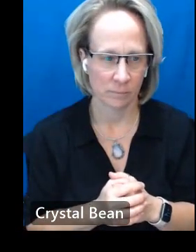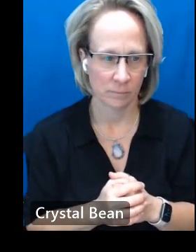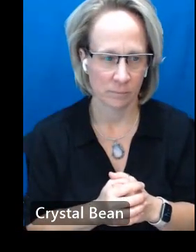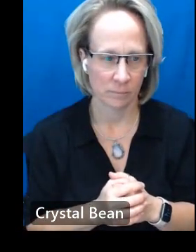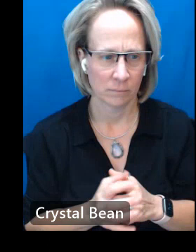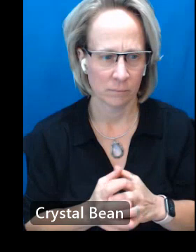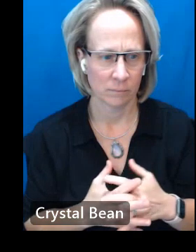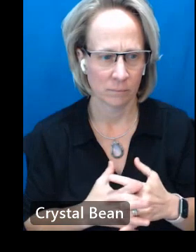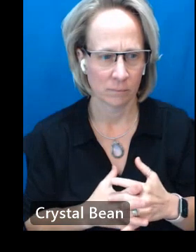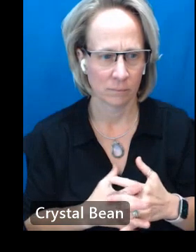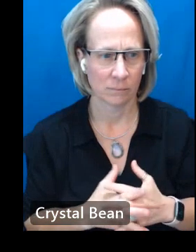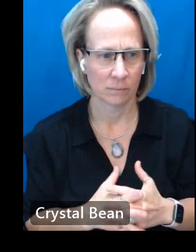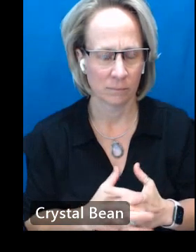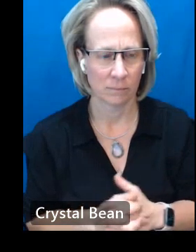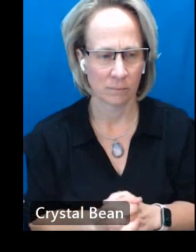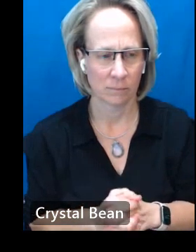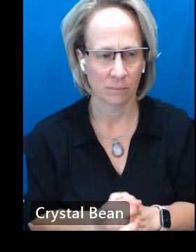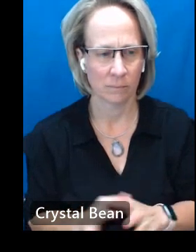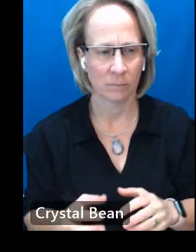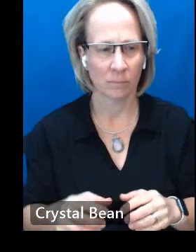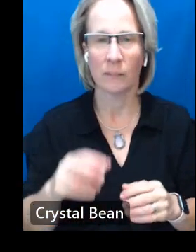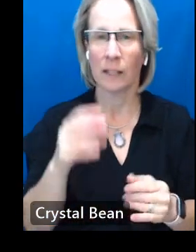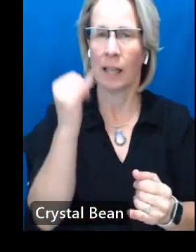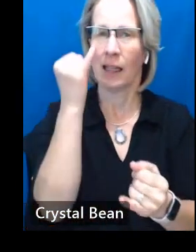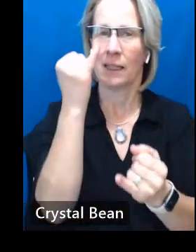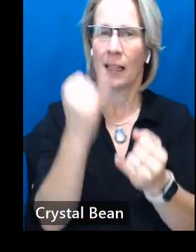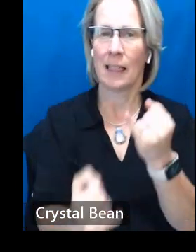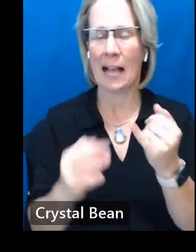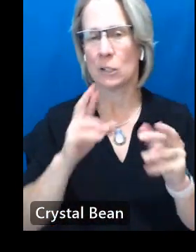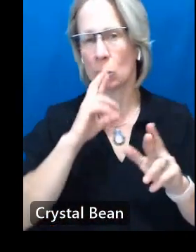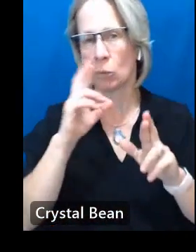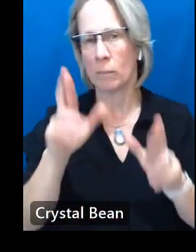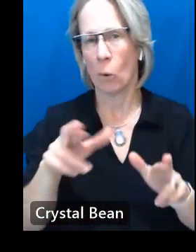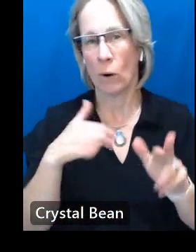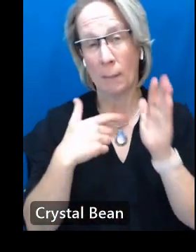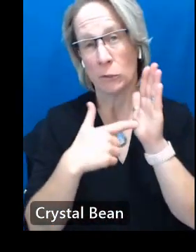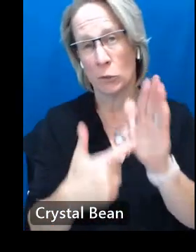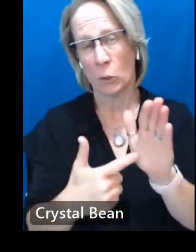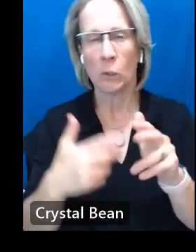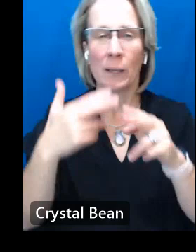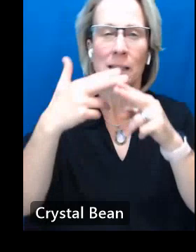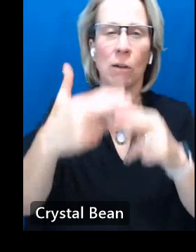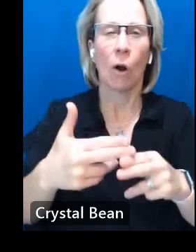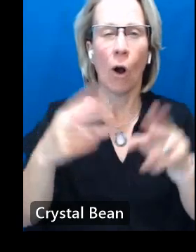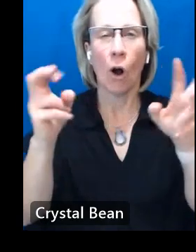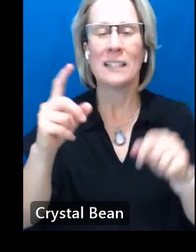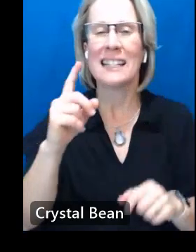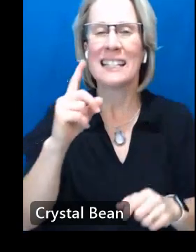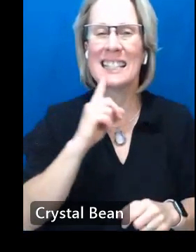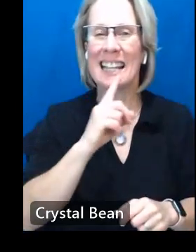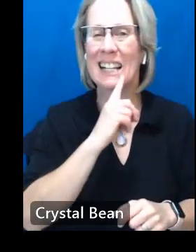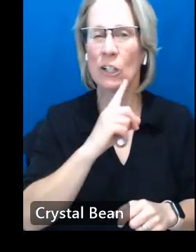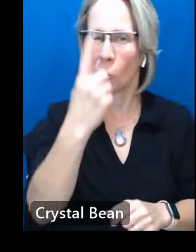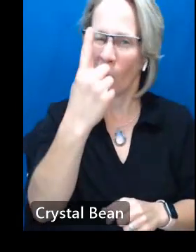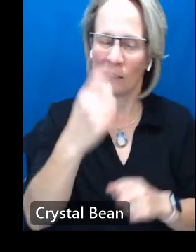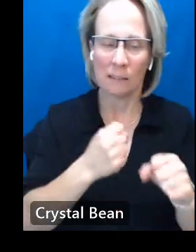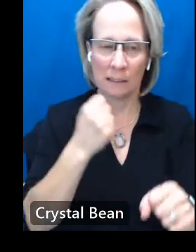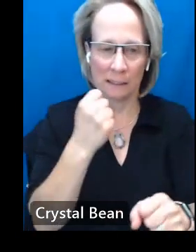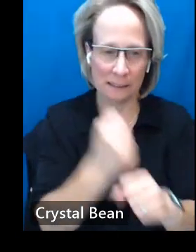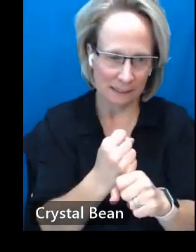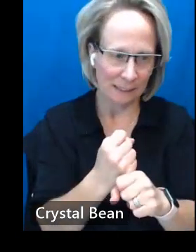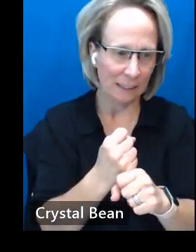The last the last report I'm going to show you is called the Single Year CAFR Budget Status Report. I wonder if that's been